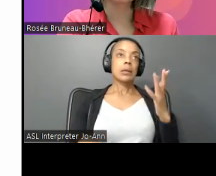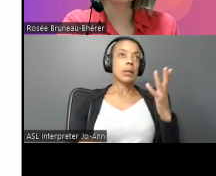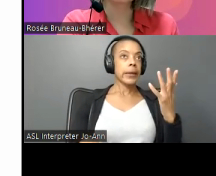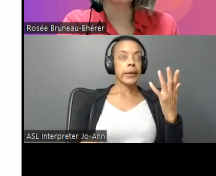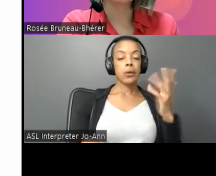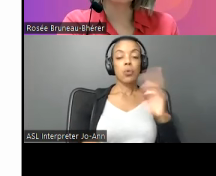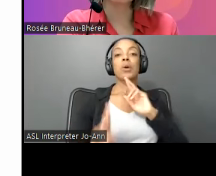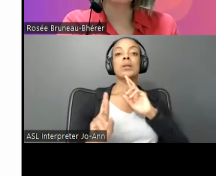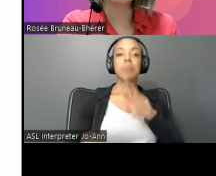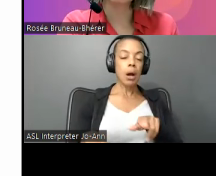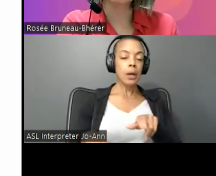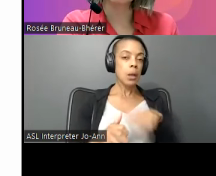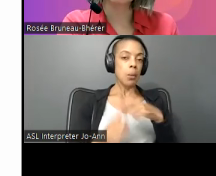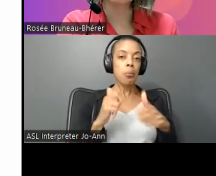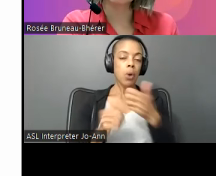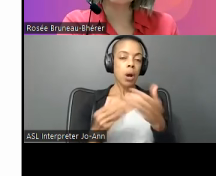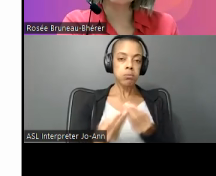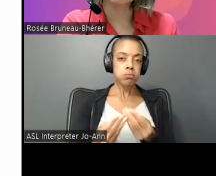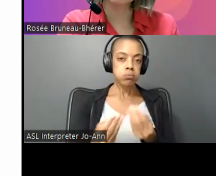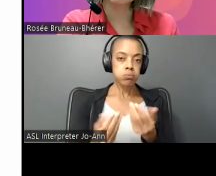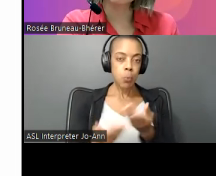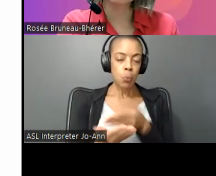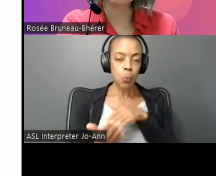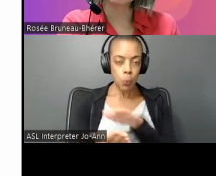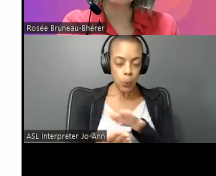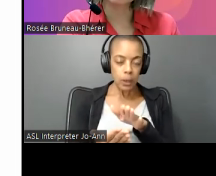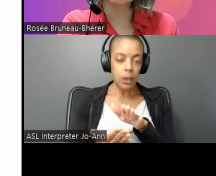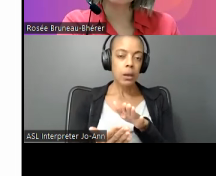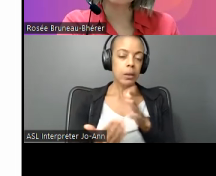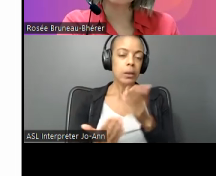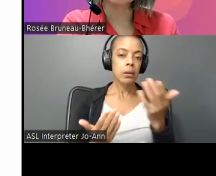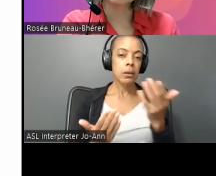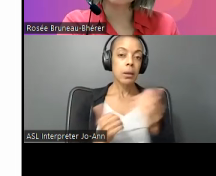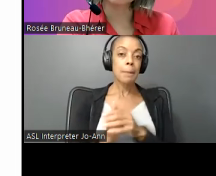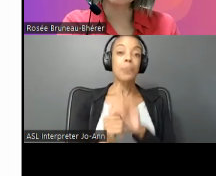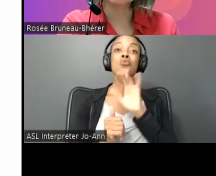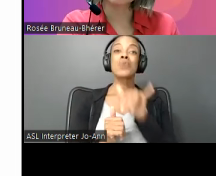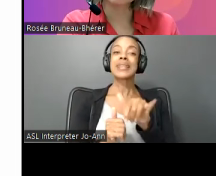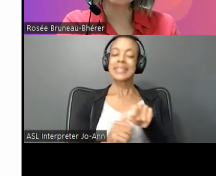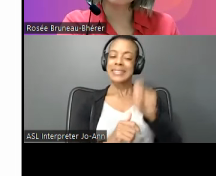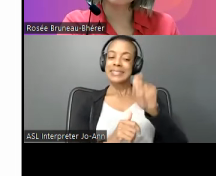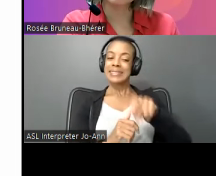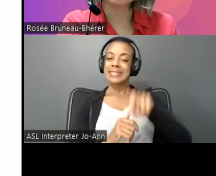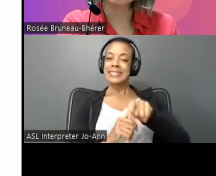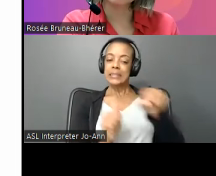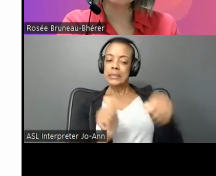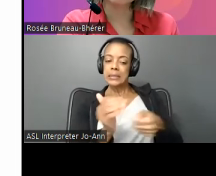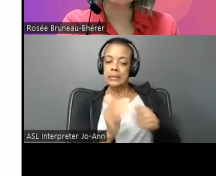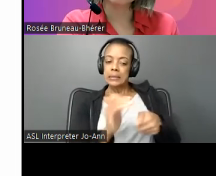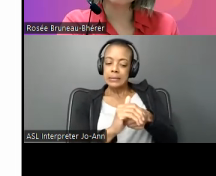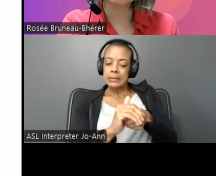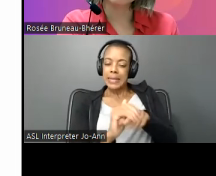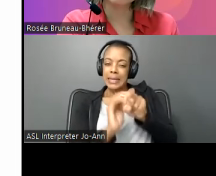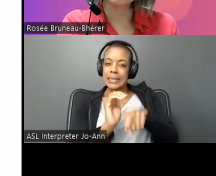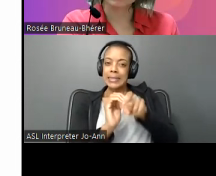a problematic way. But what is really there is a need, an unanswered need.